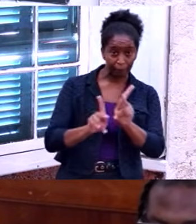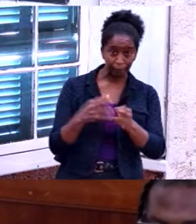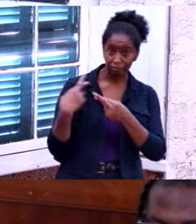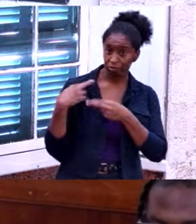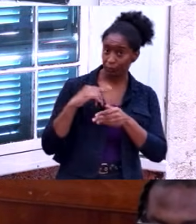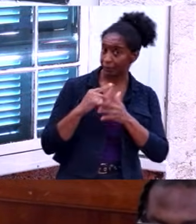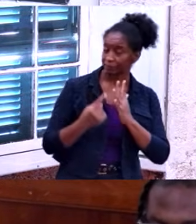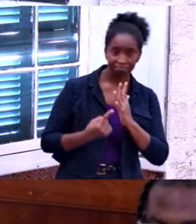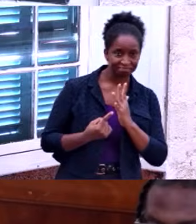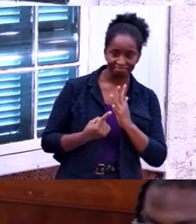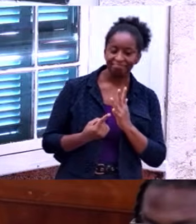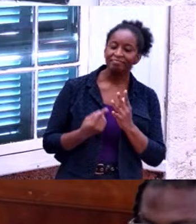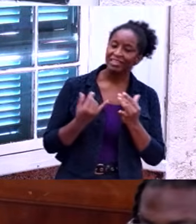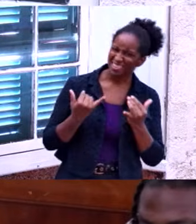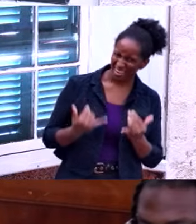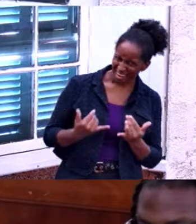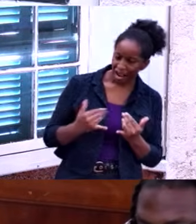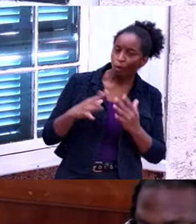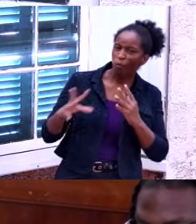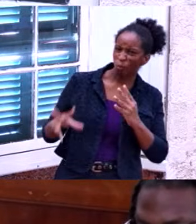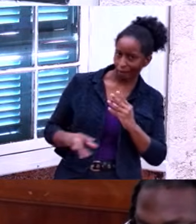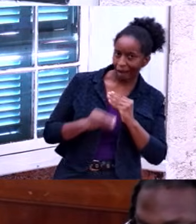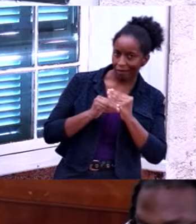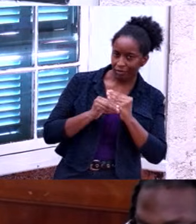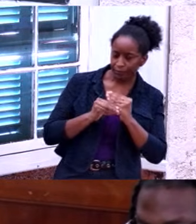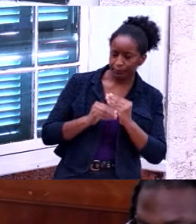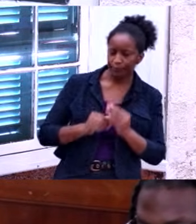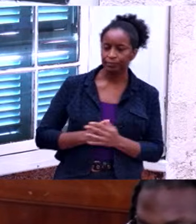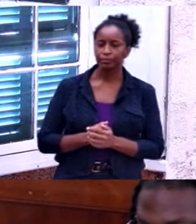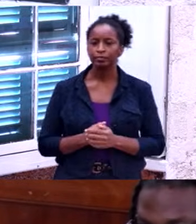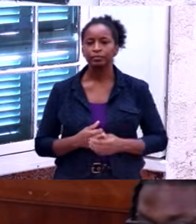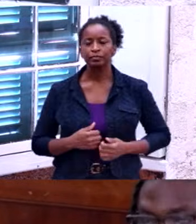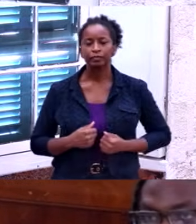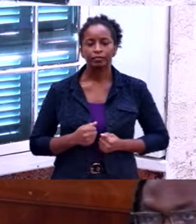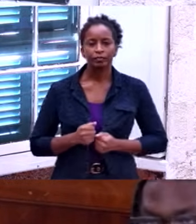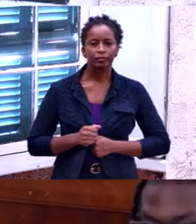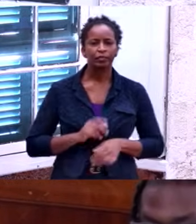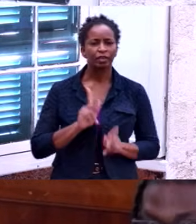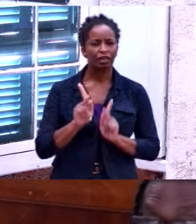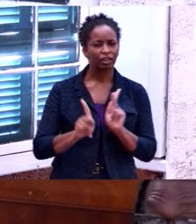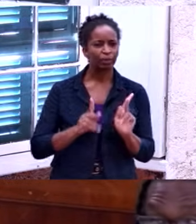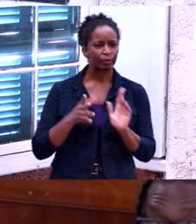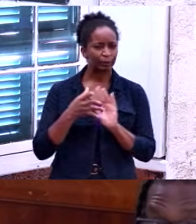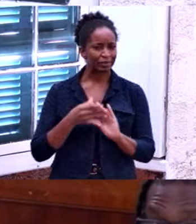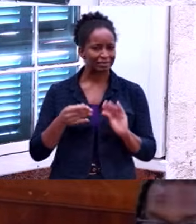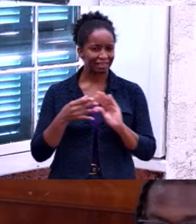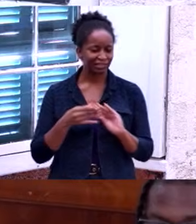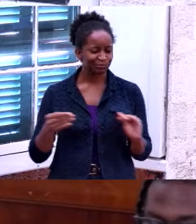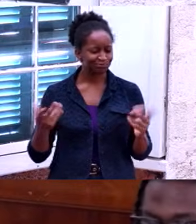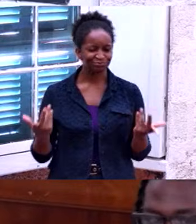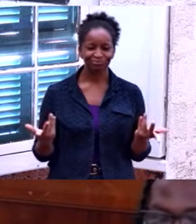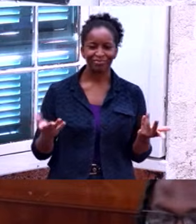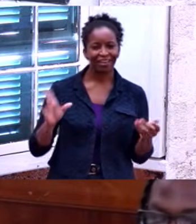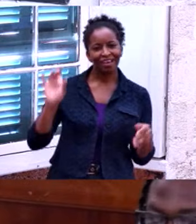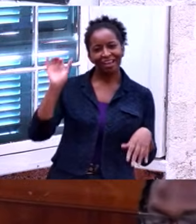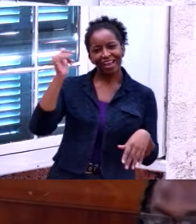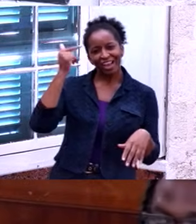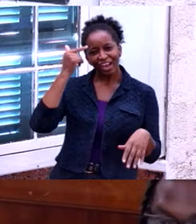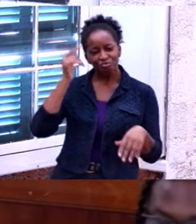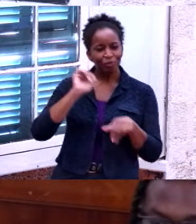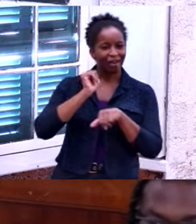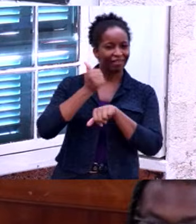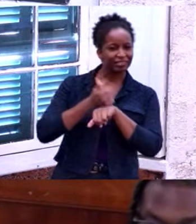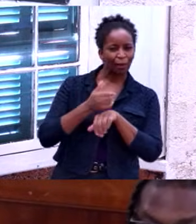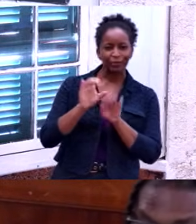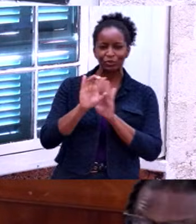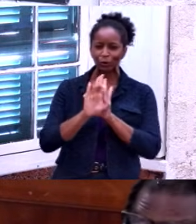President, I keep hearing this notion that the government has failed to bring a Republican constitution. And I somehow